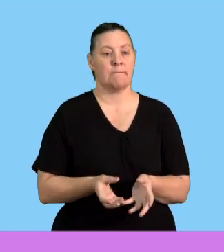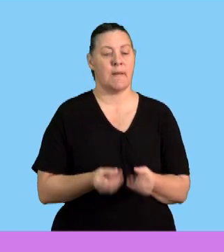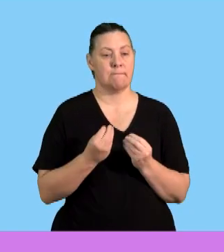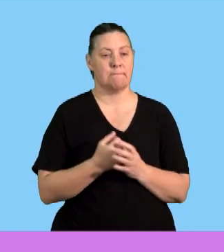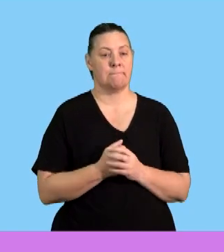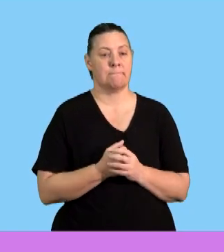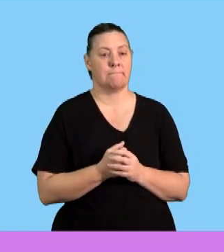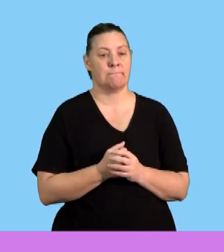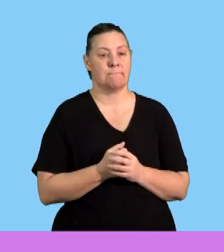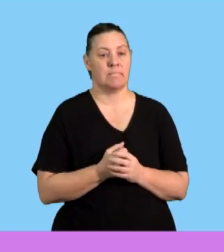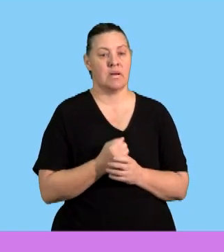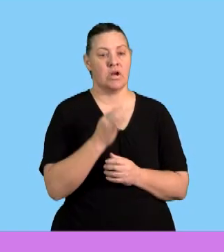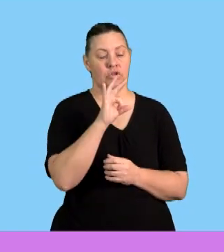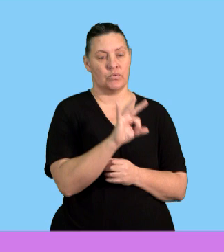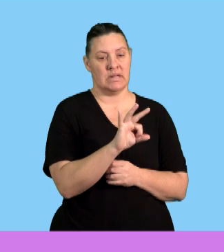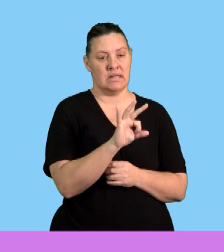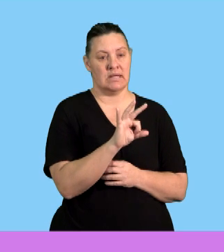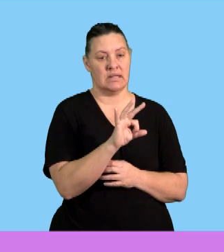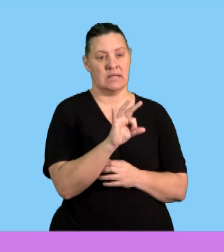will give us